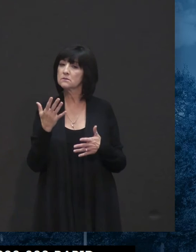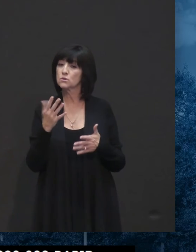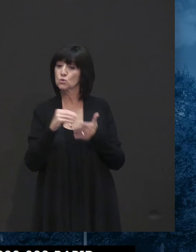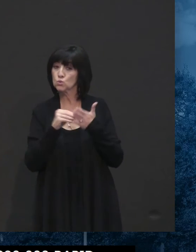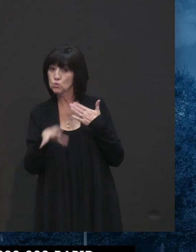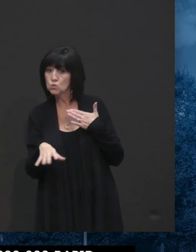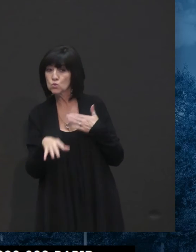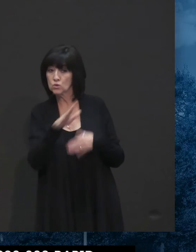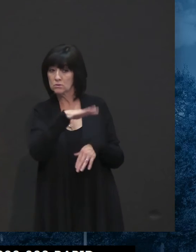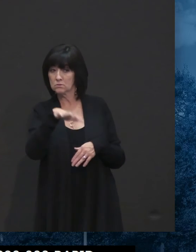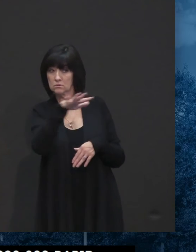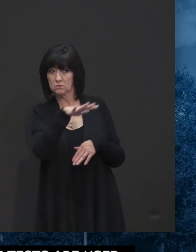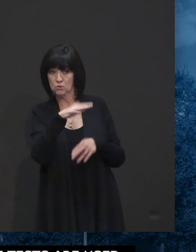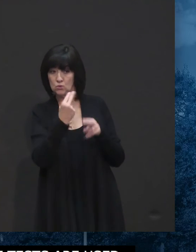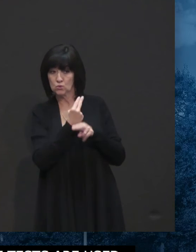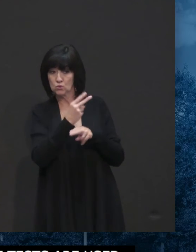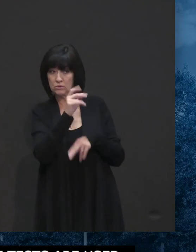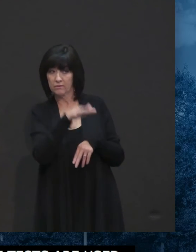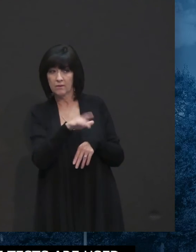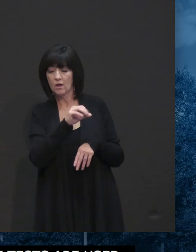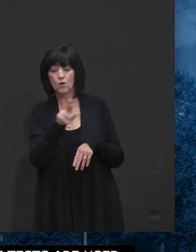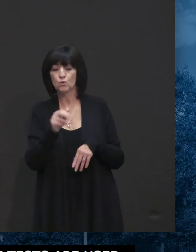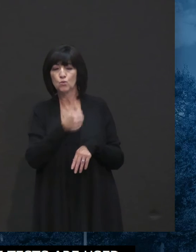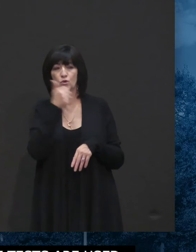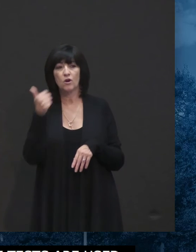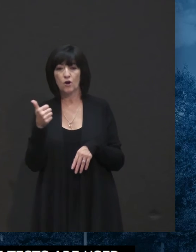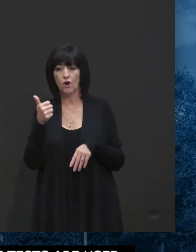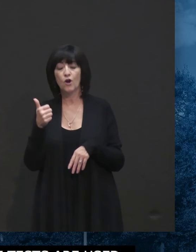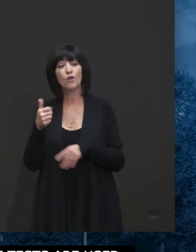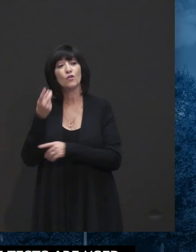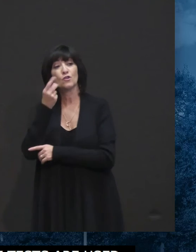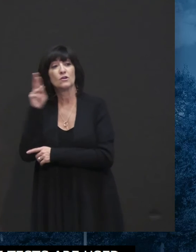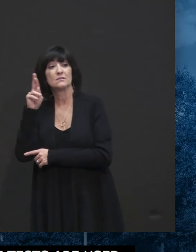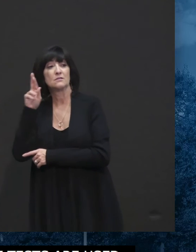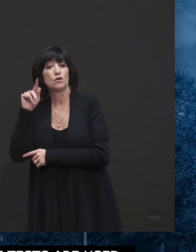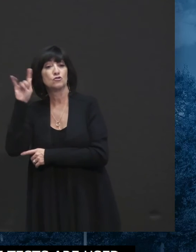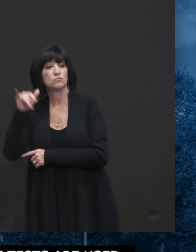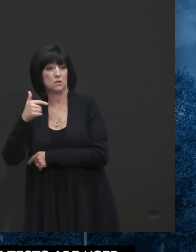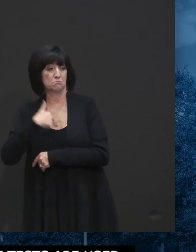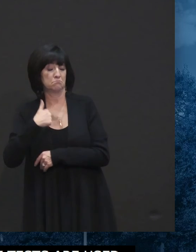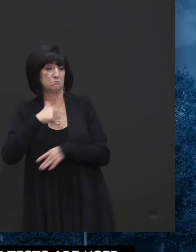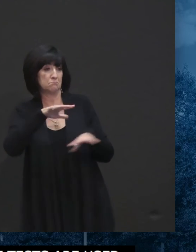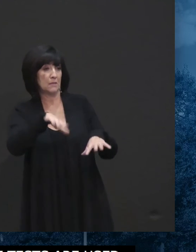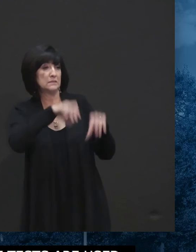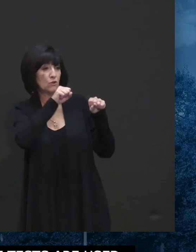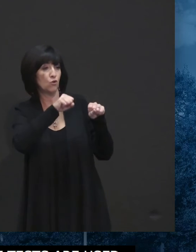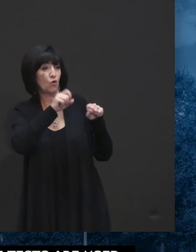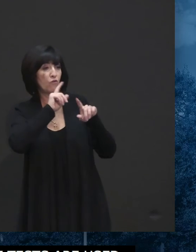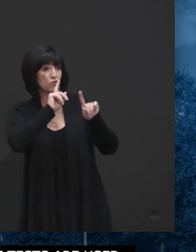So I'll take that, and AJ, please feel free to add into anything I miss.